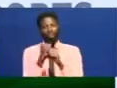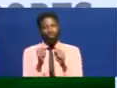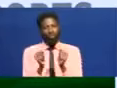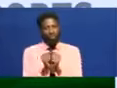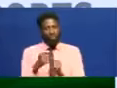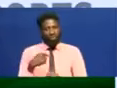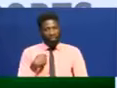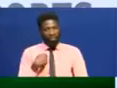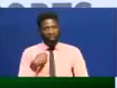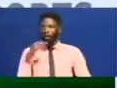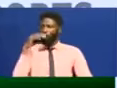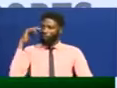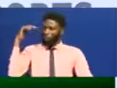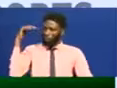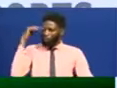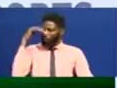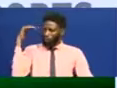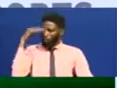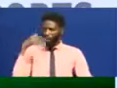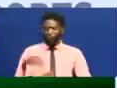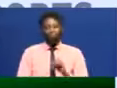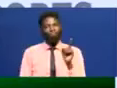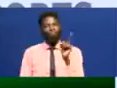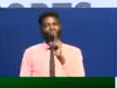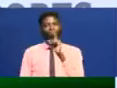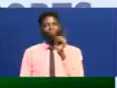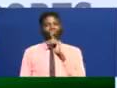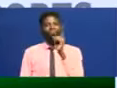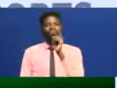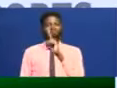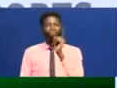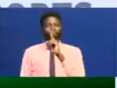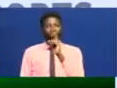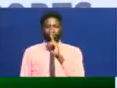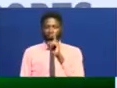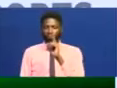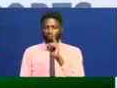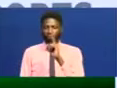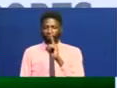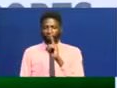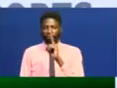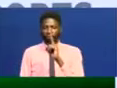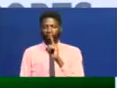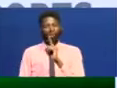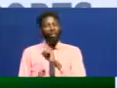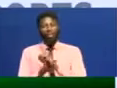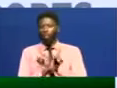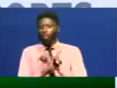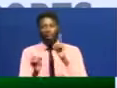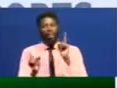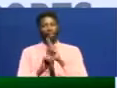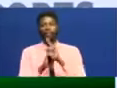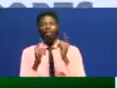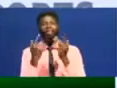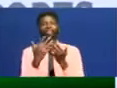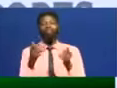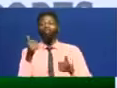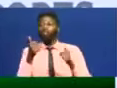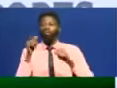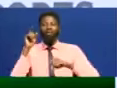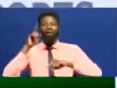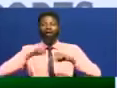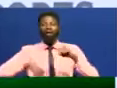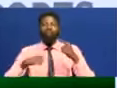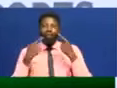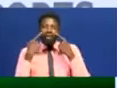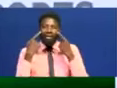no more theorizing, no more pedagogy, no more things which cannot deliver